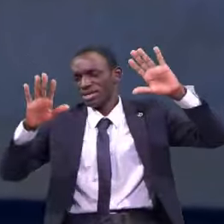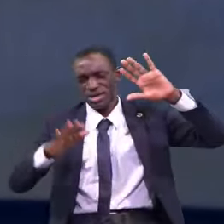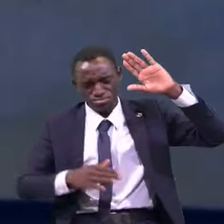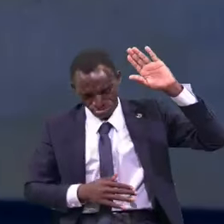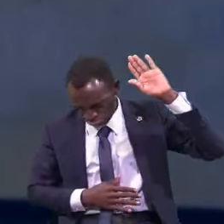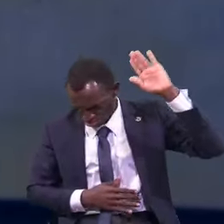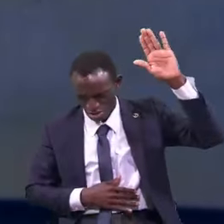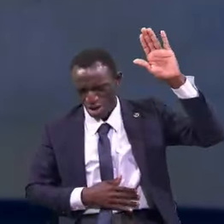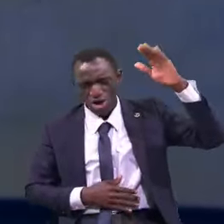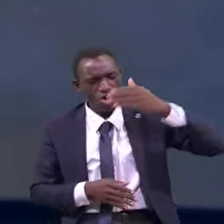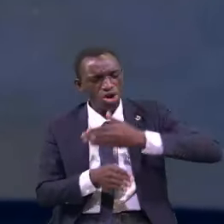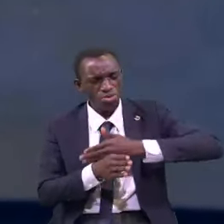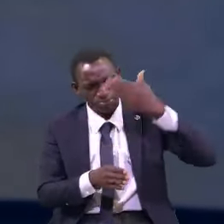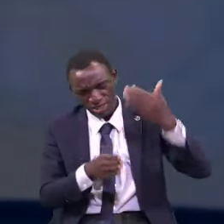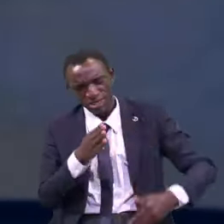your hands.